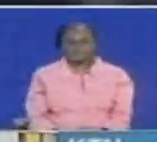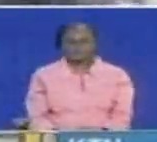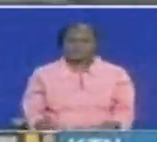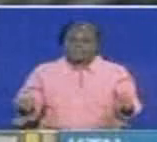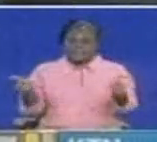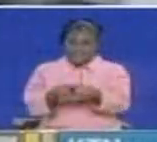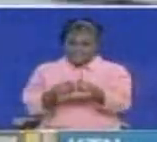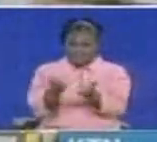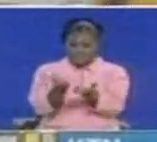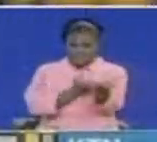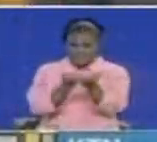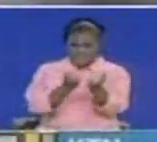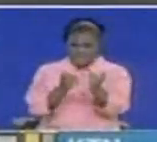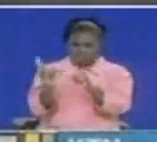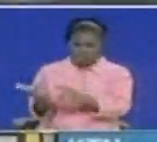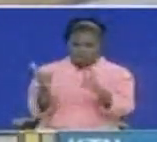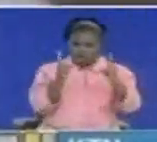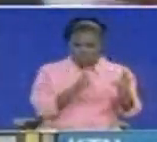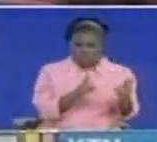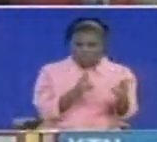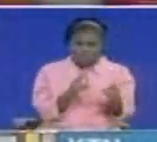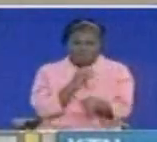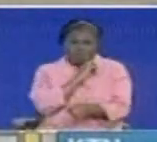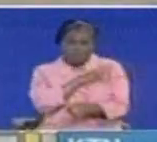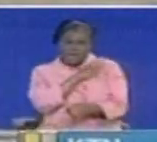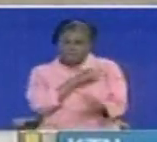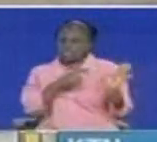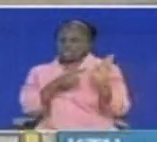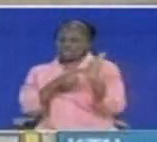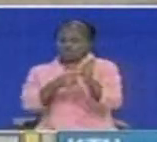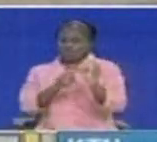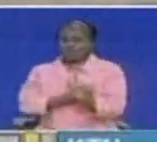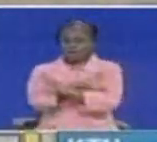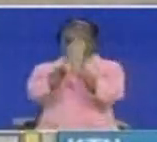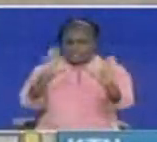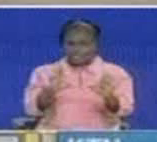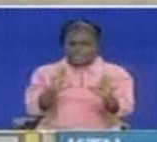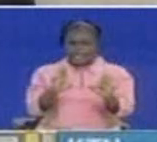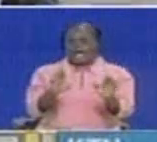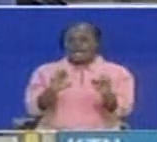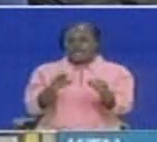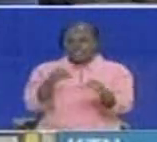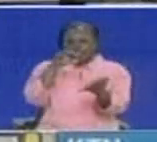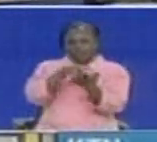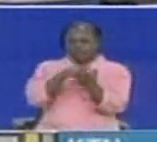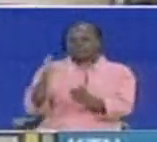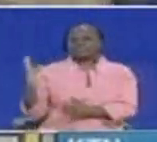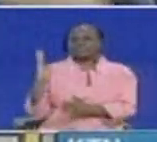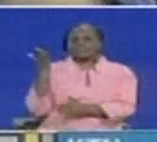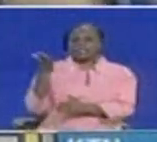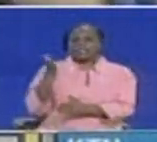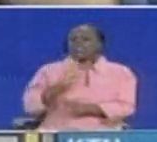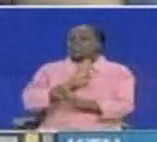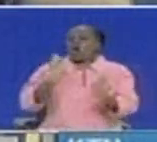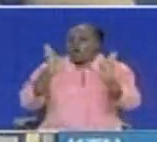Even as business goes on as usual, the tension within the town is evident, with a number of theories over the recent cases of insecurity. But no